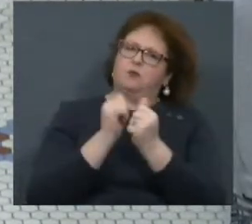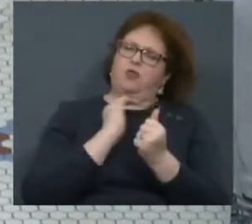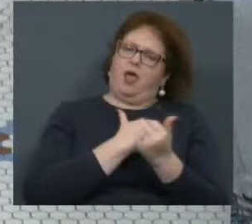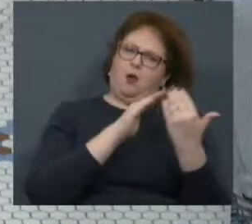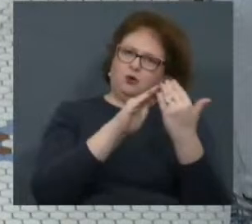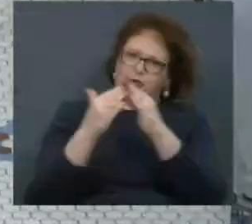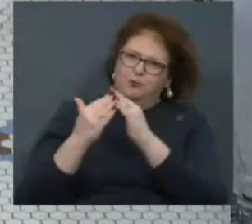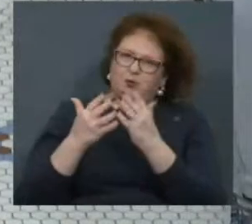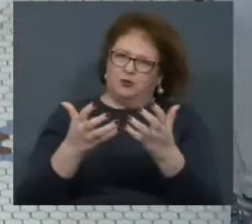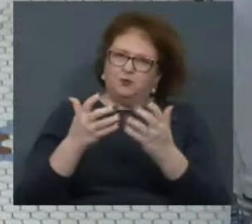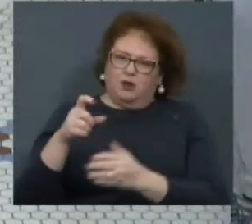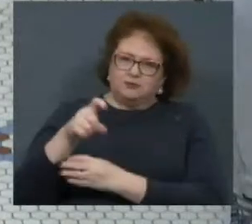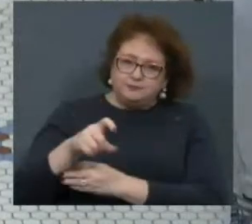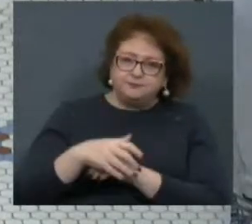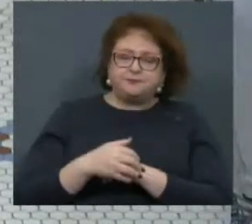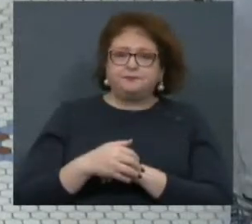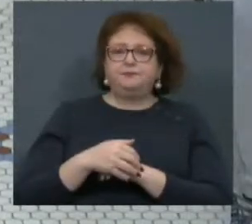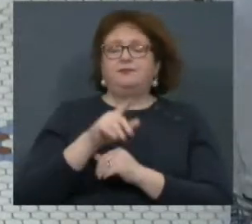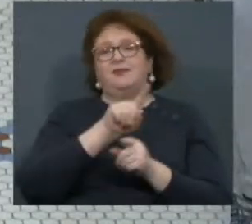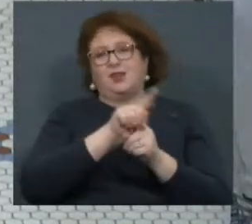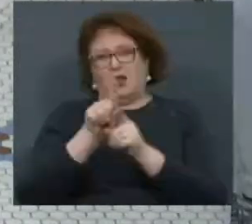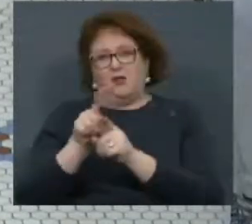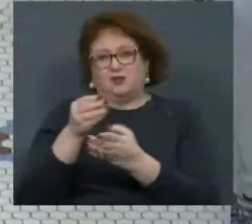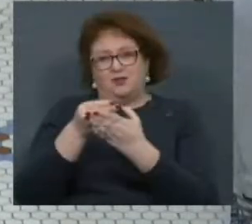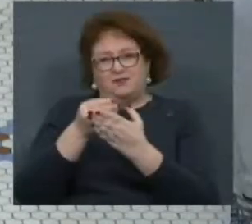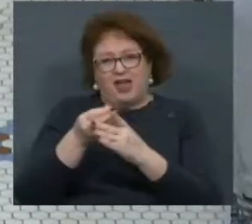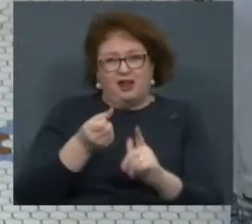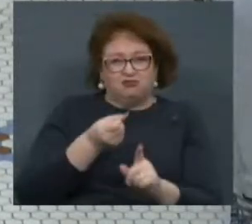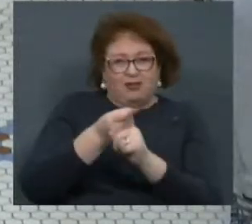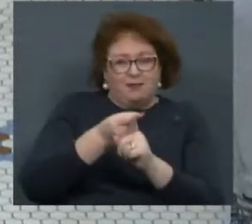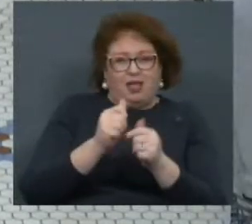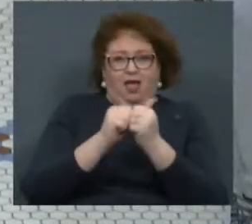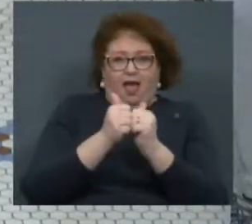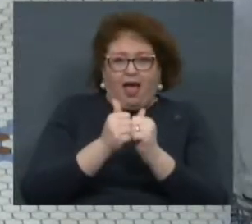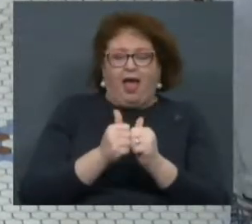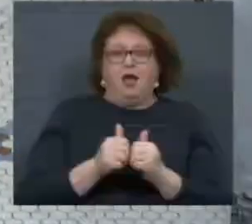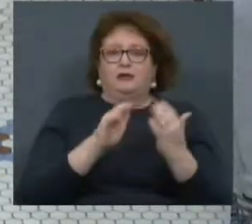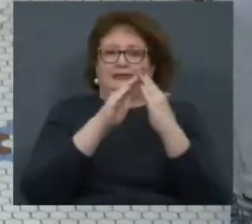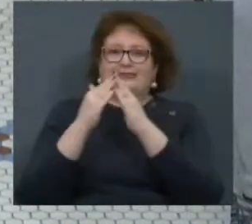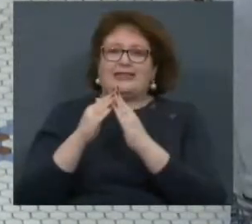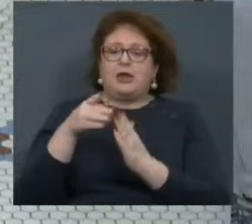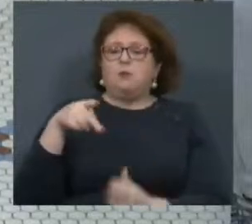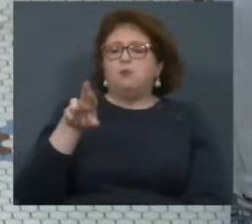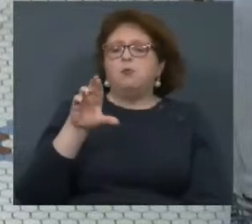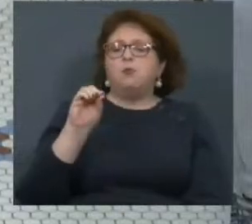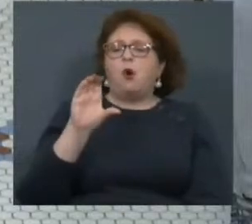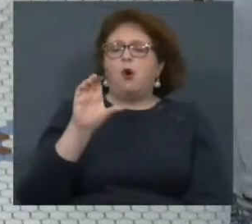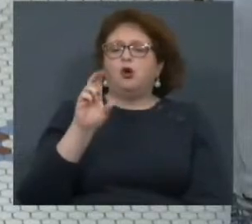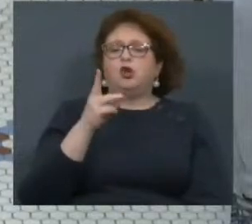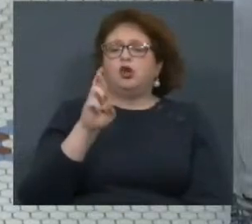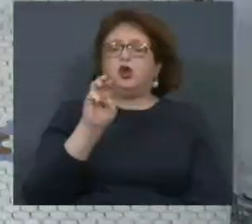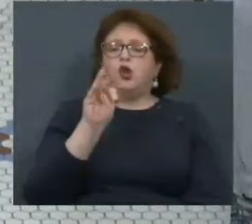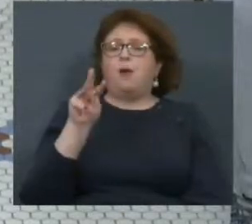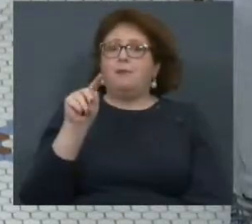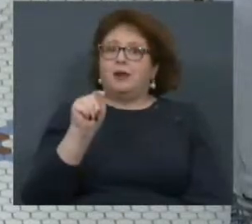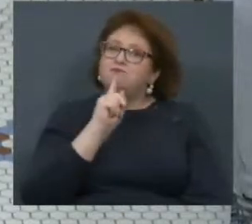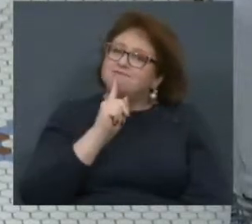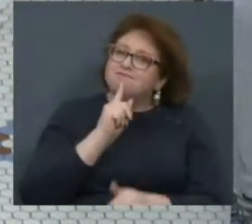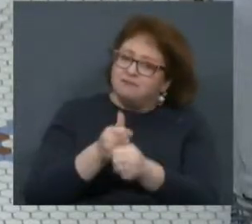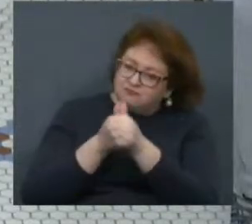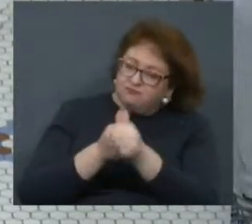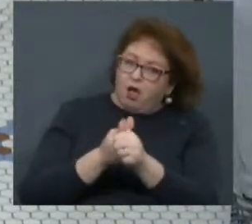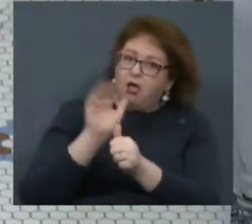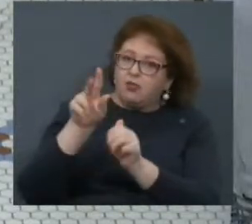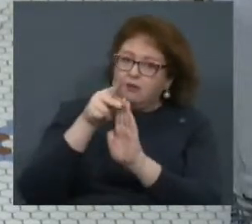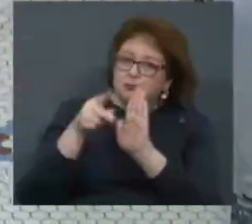about its necessity, its financial implications, and whether it follows the city's procurement policies. I urge the board to